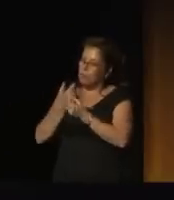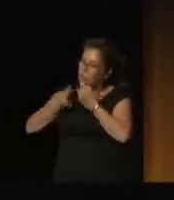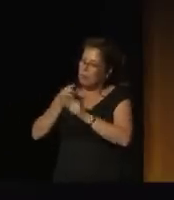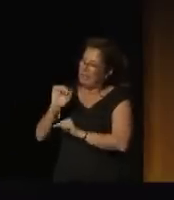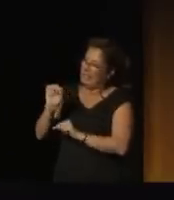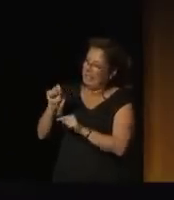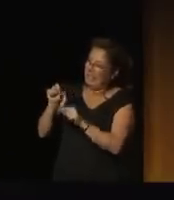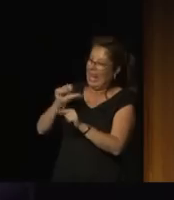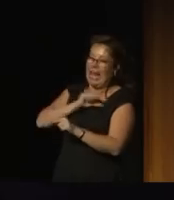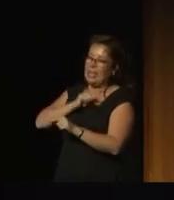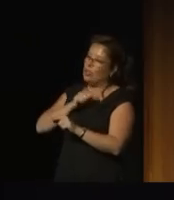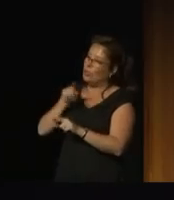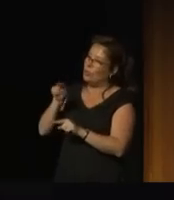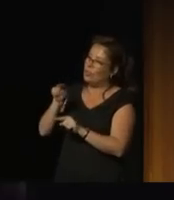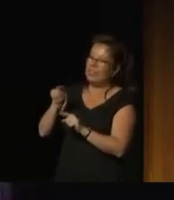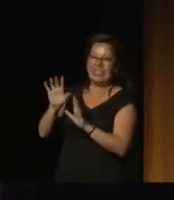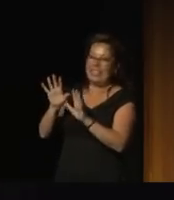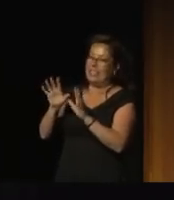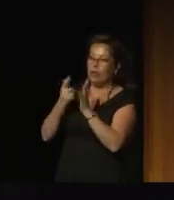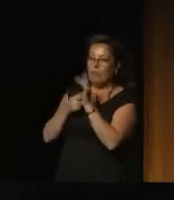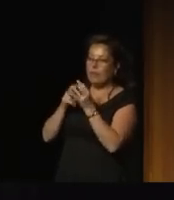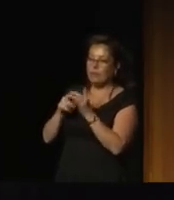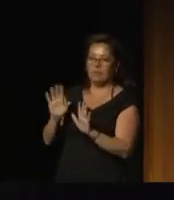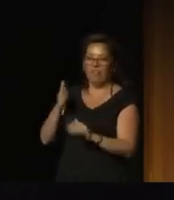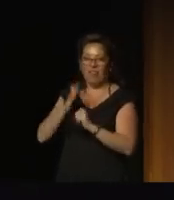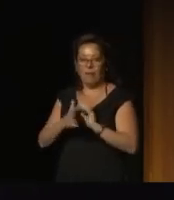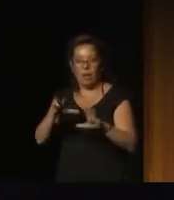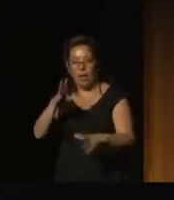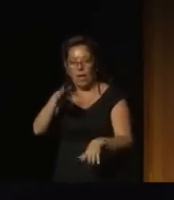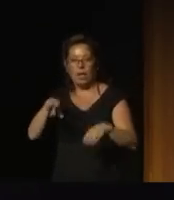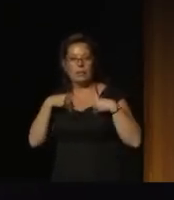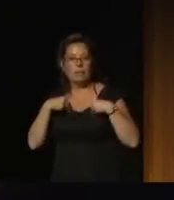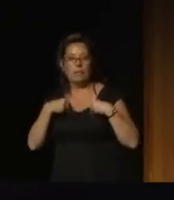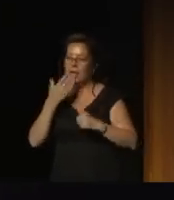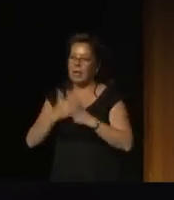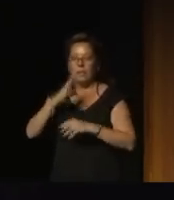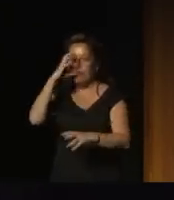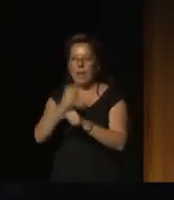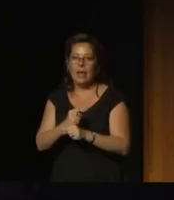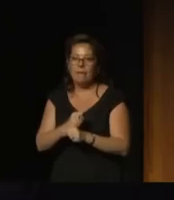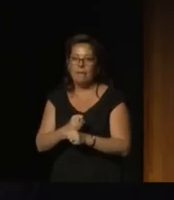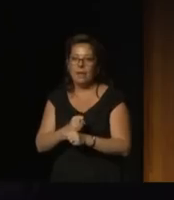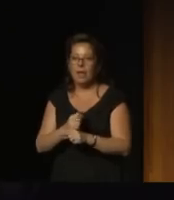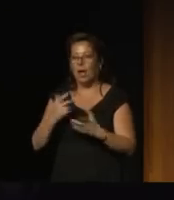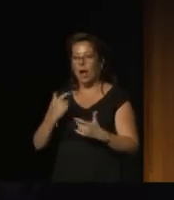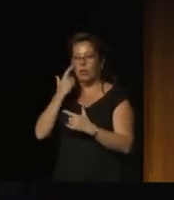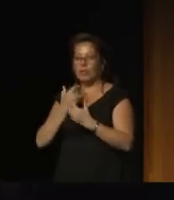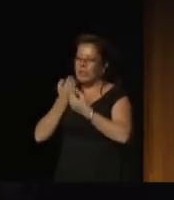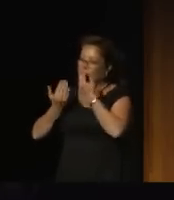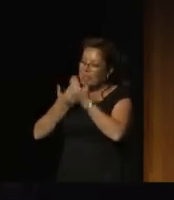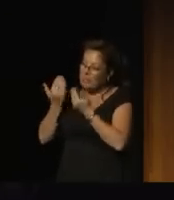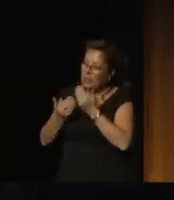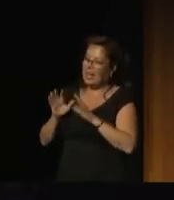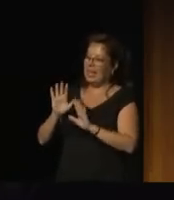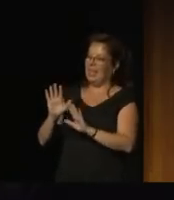their institutions are under attack, their country is under attack. And I try to explain to people the very notion that you would say that something is yours,